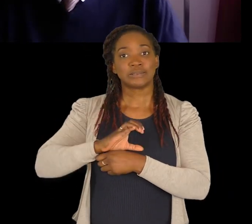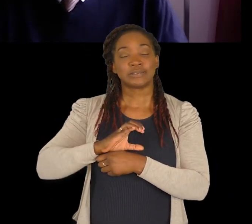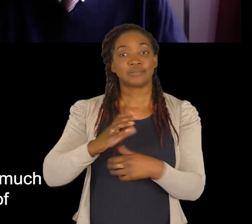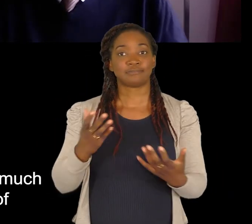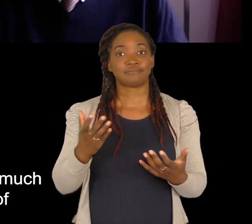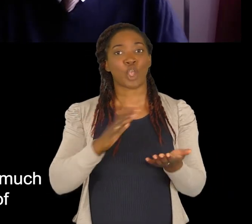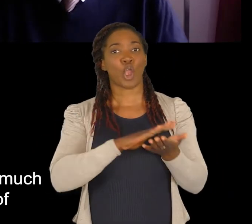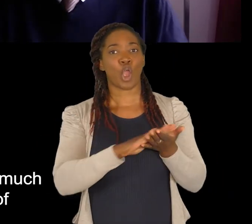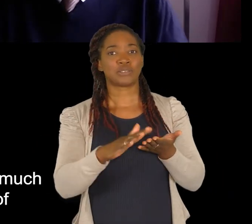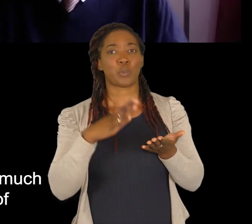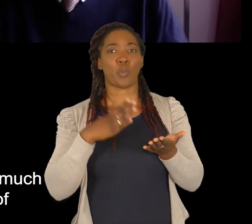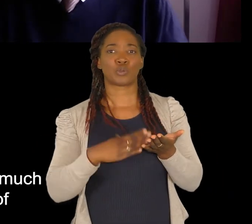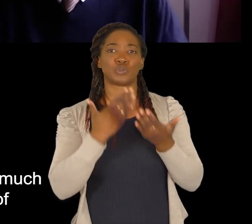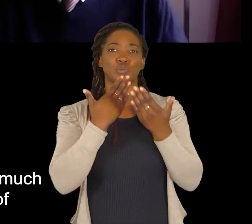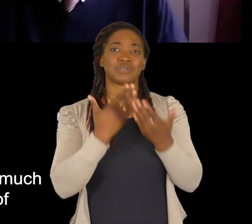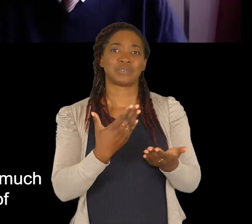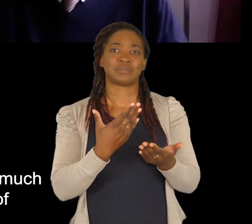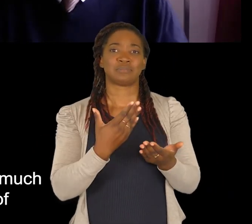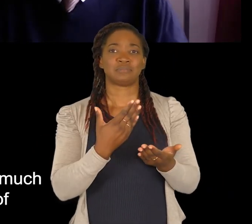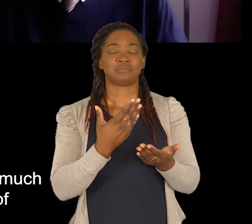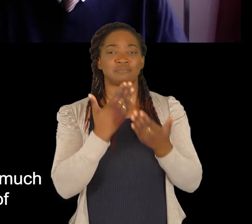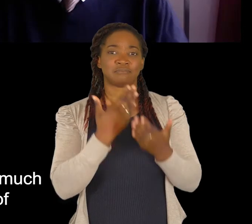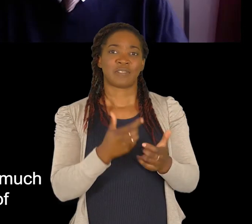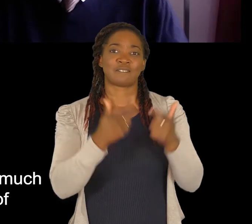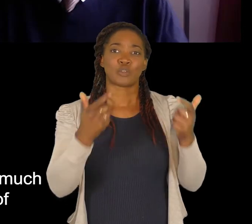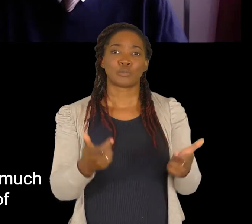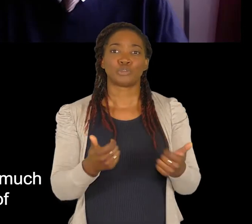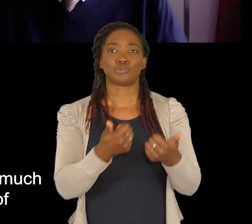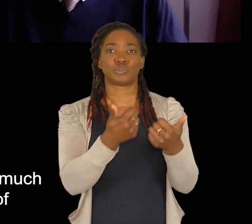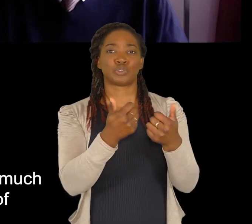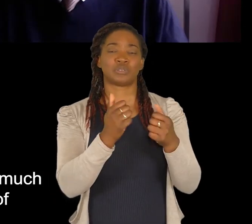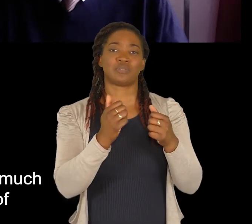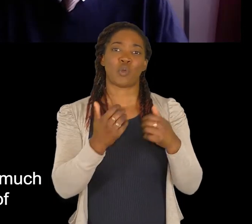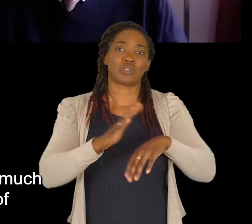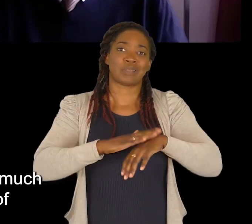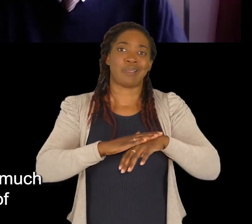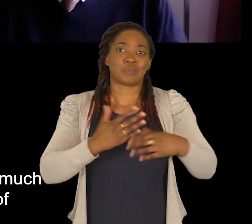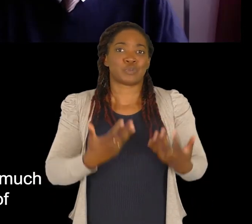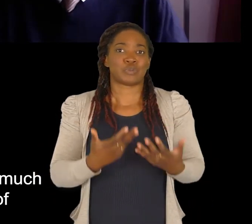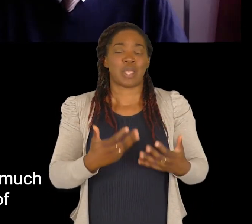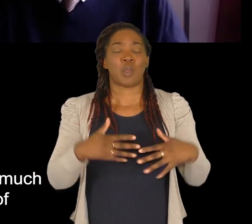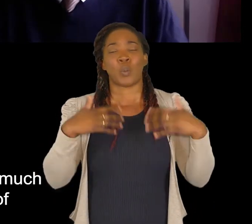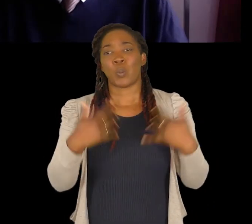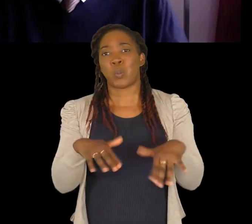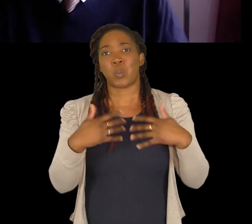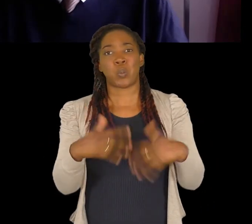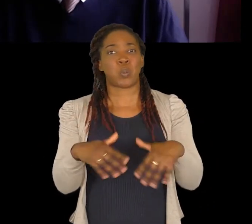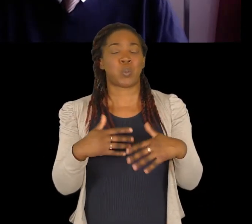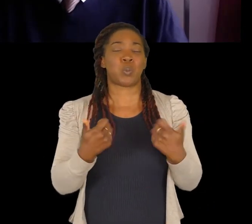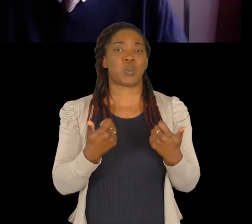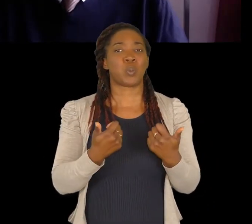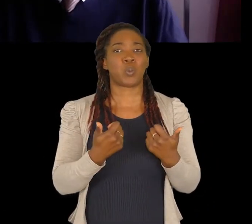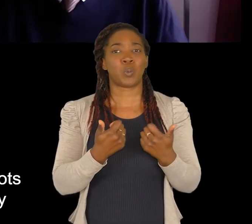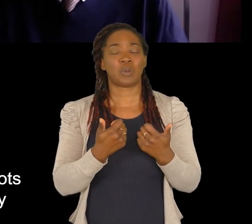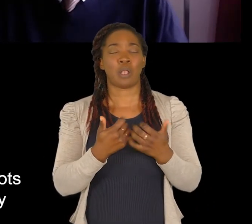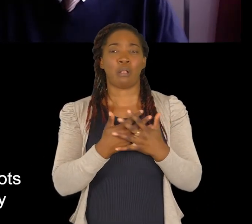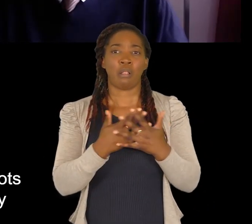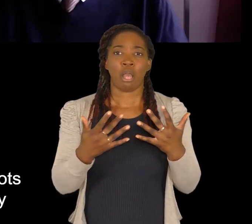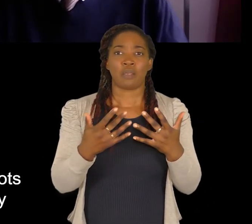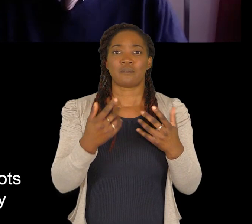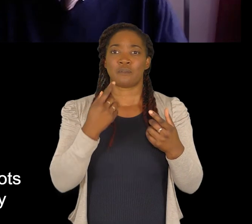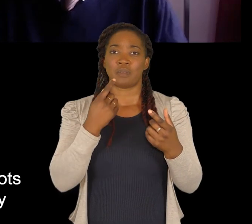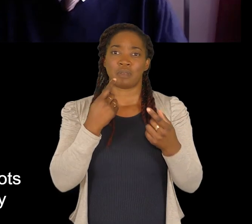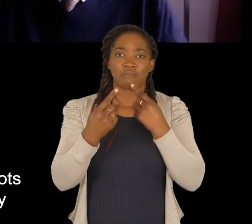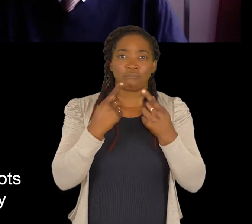funding. Hardeep, I just wanted to say thank you very much for the session today. It was stacked full of